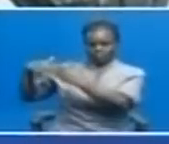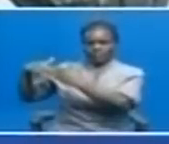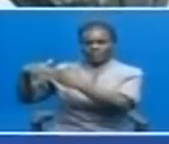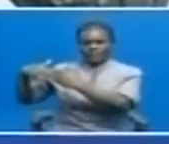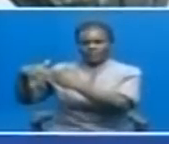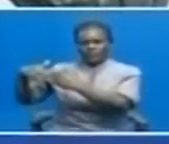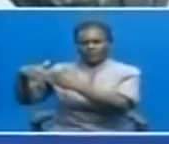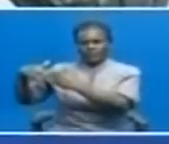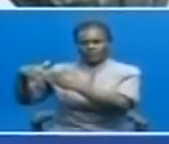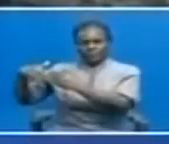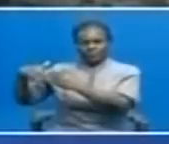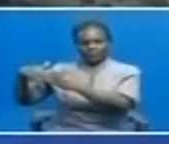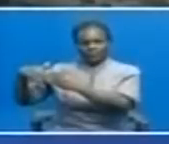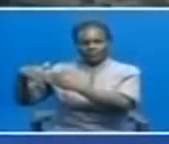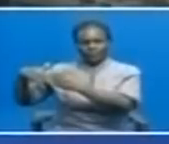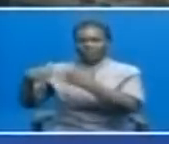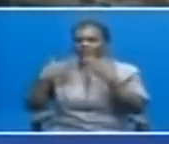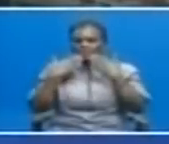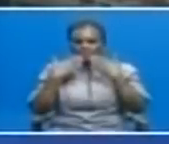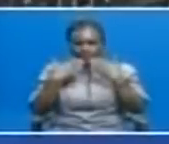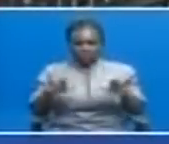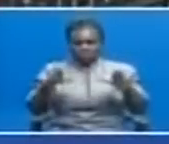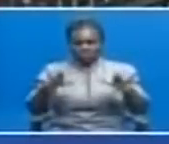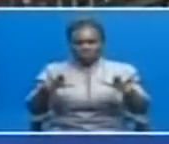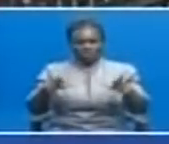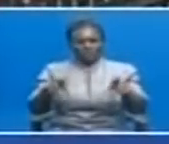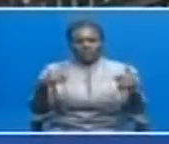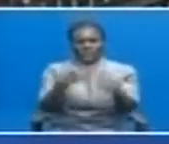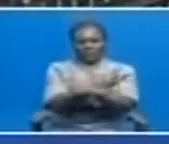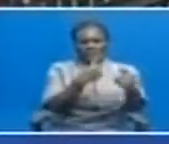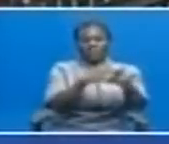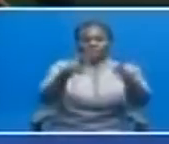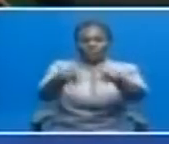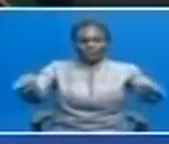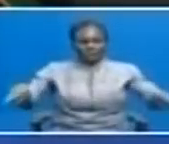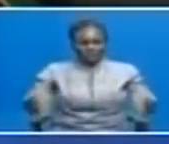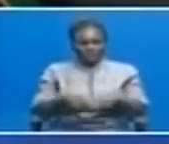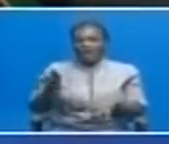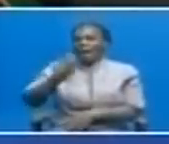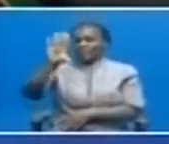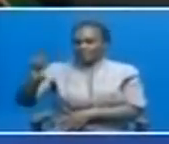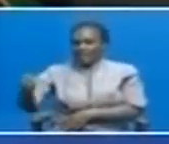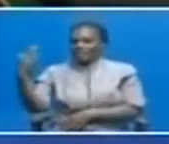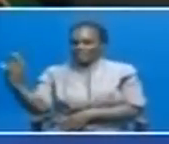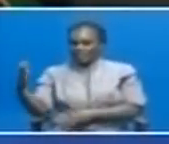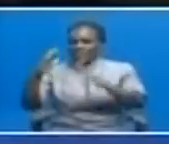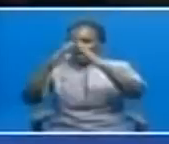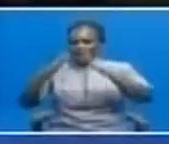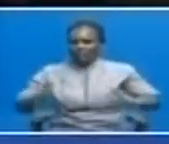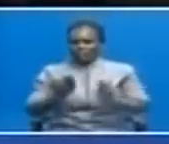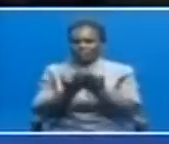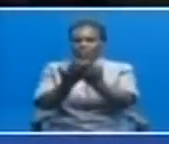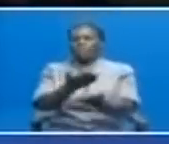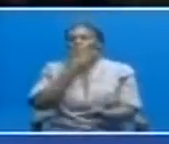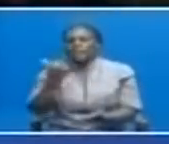gallery on the continent. Complete with a living room, several bedrooms, all decorated with African materials, the house provides the